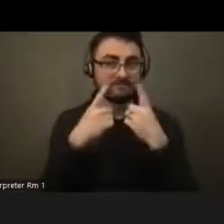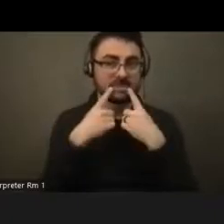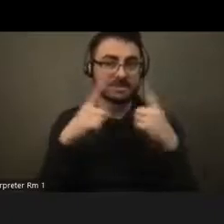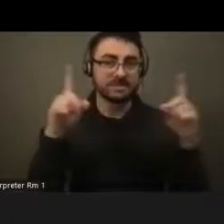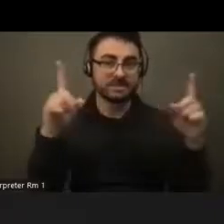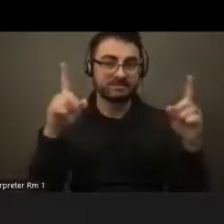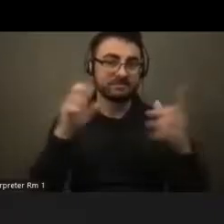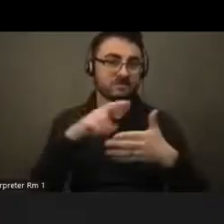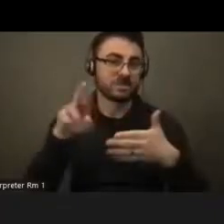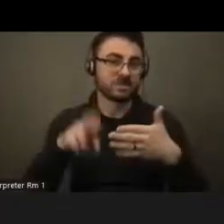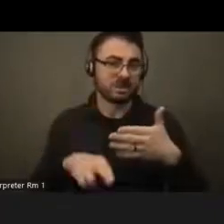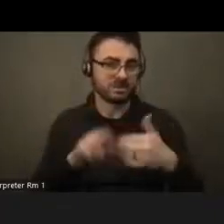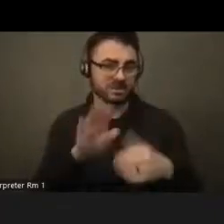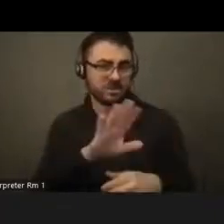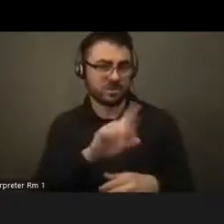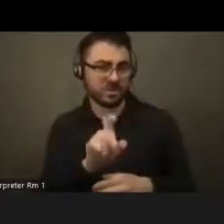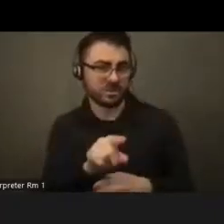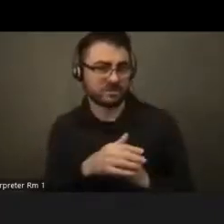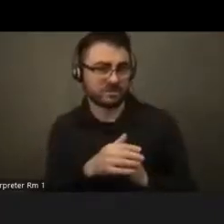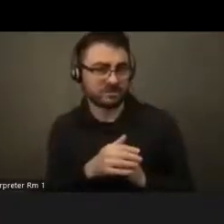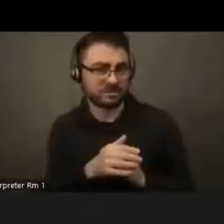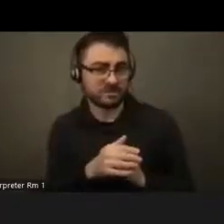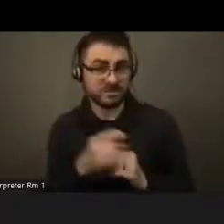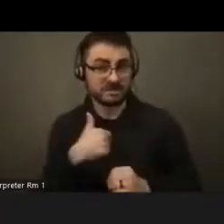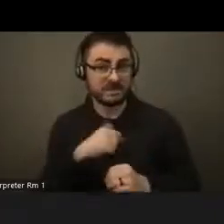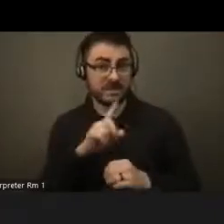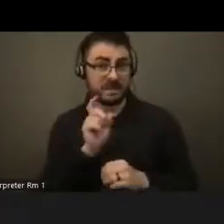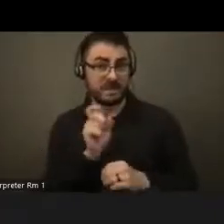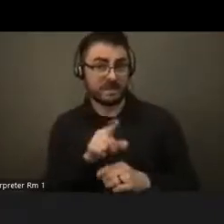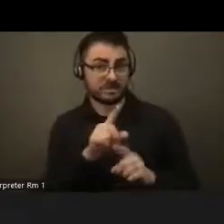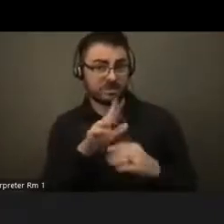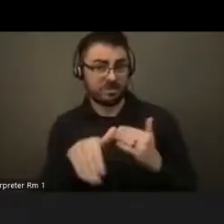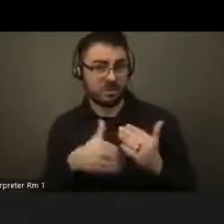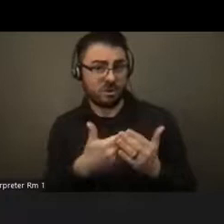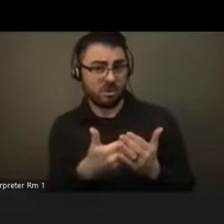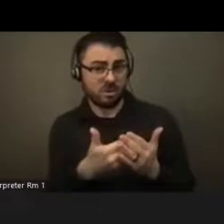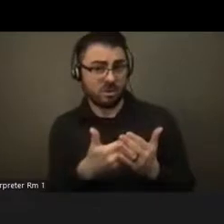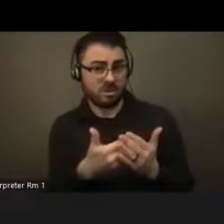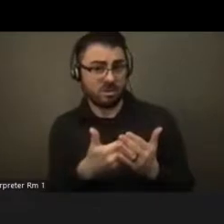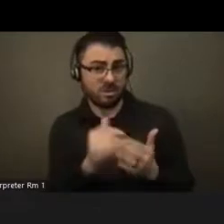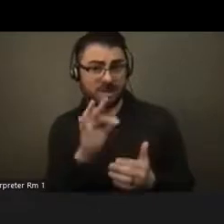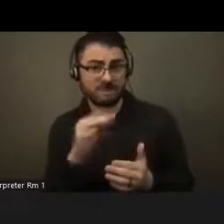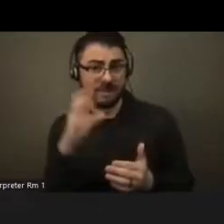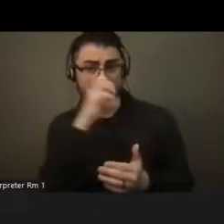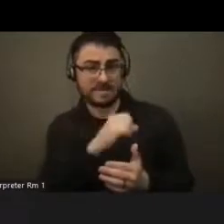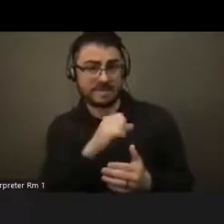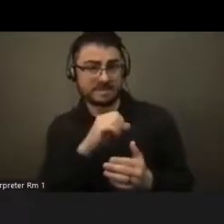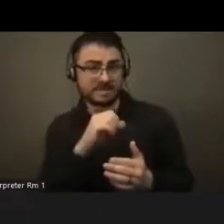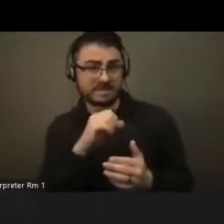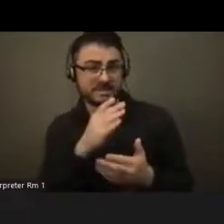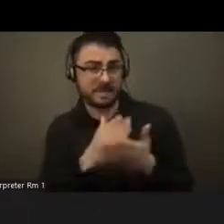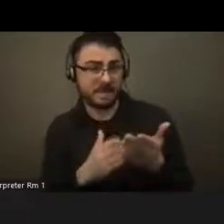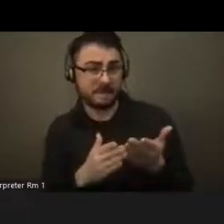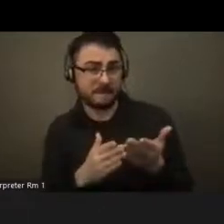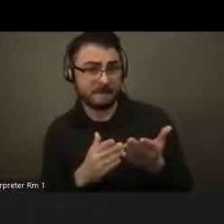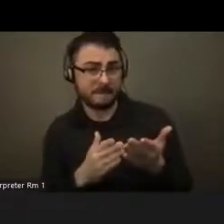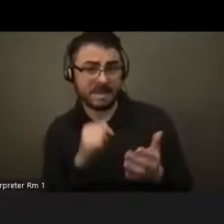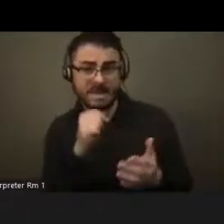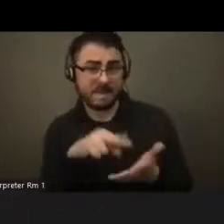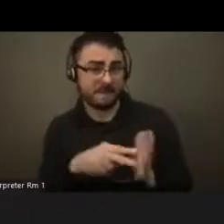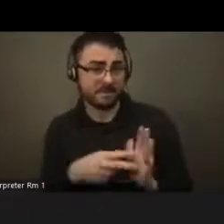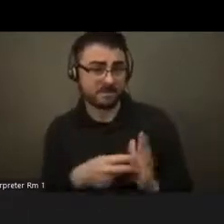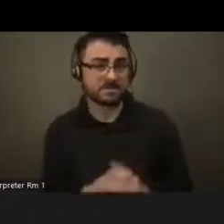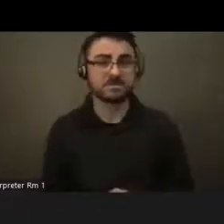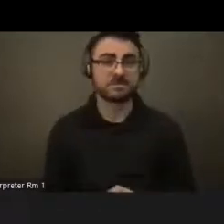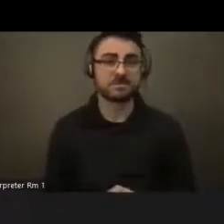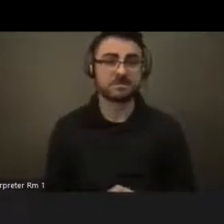question. Did I leave part of your question out? Because I did not intend to. No, I don't think so. And